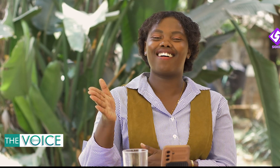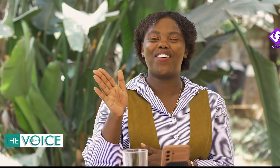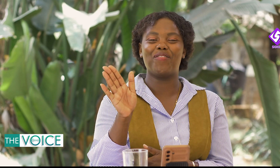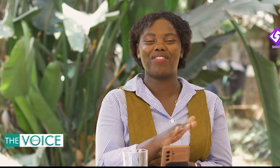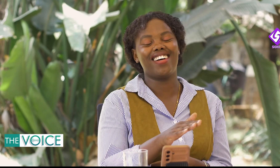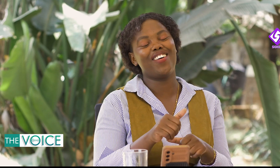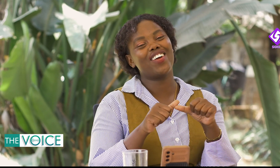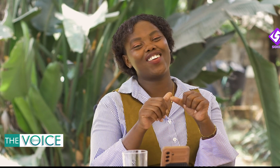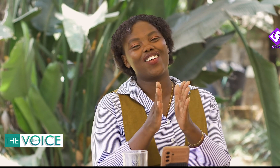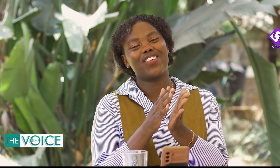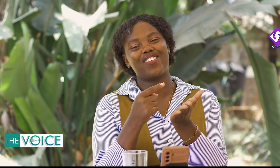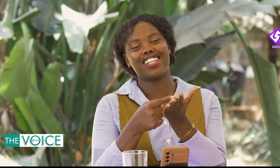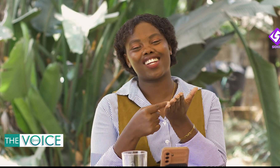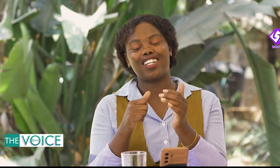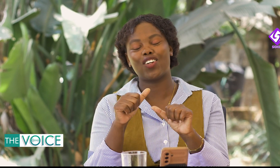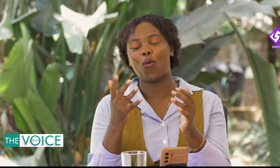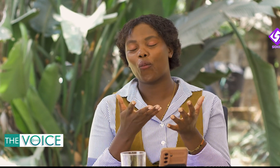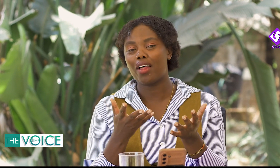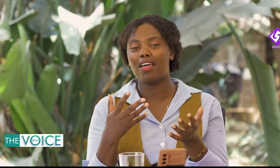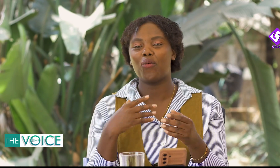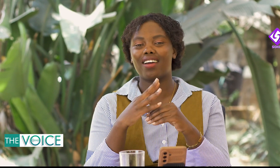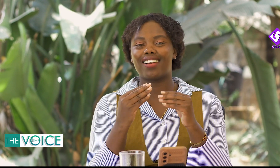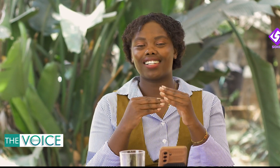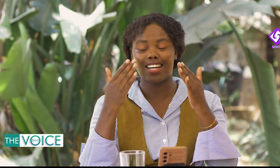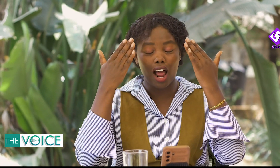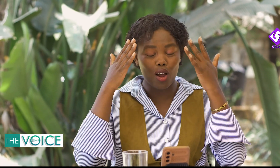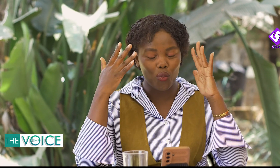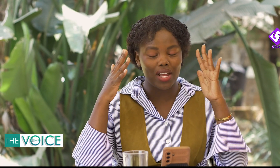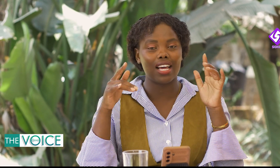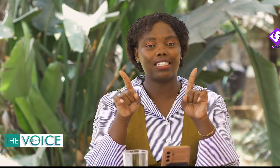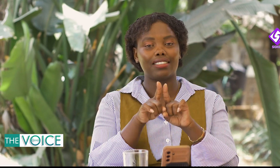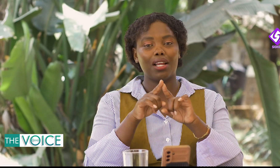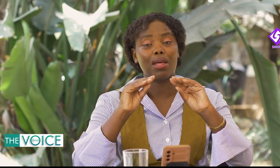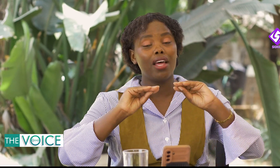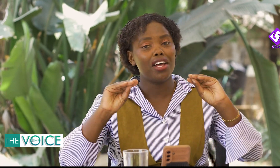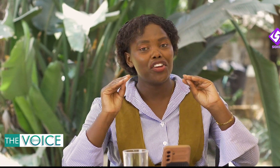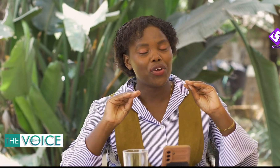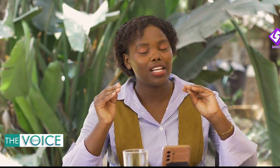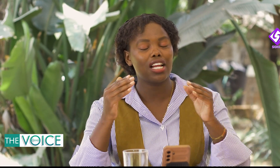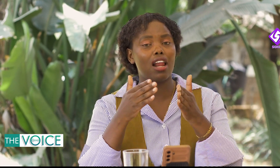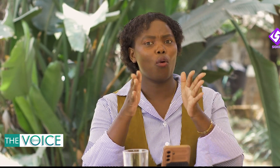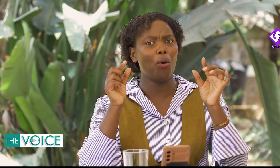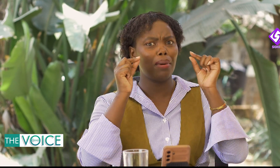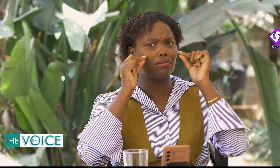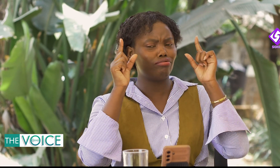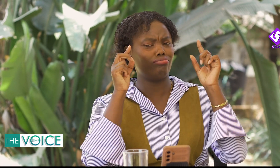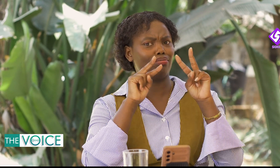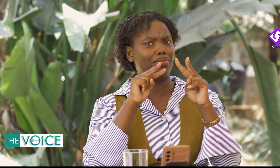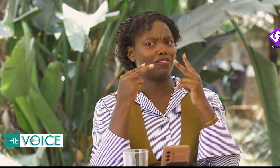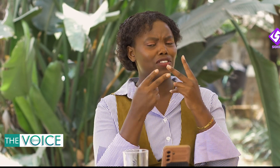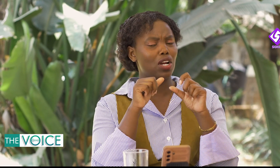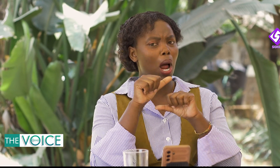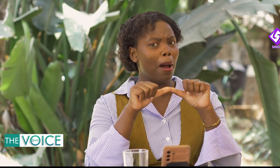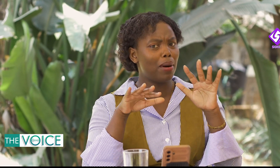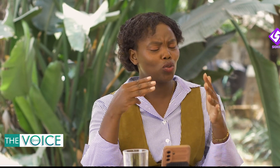Welcome back as we continue with our discussion about creating awareness about